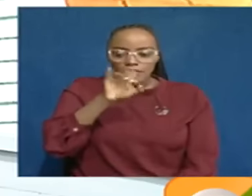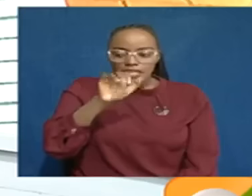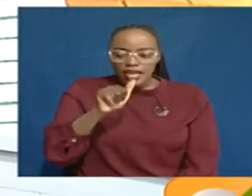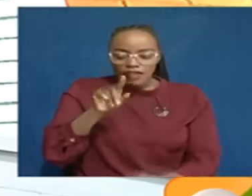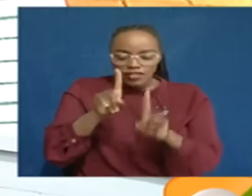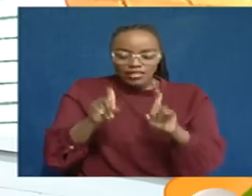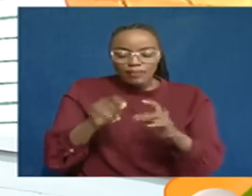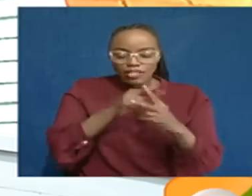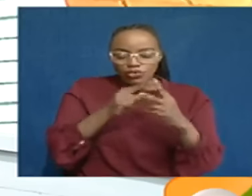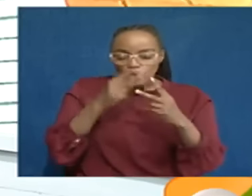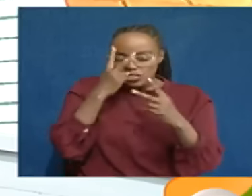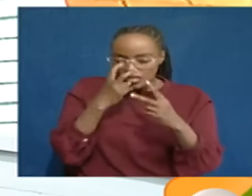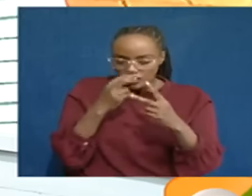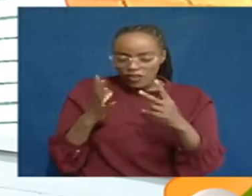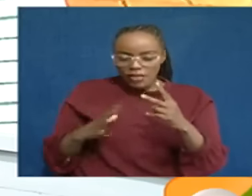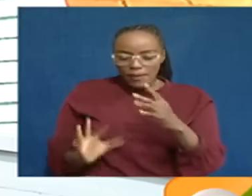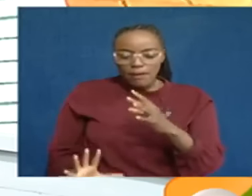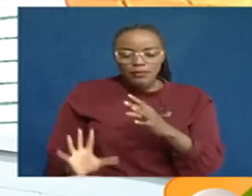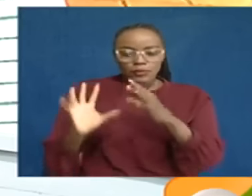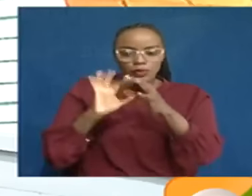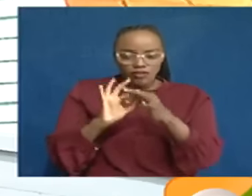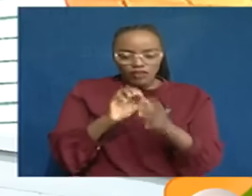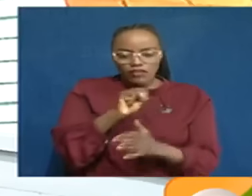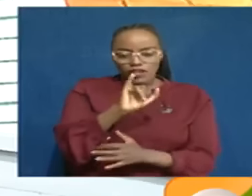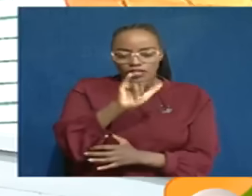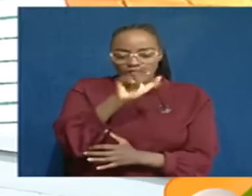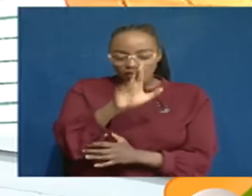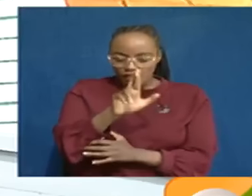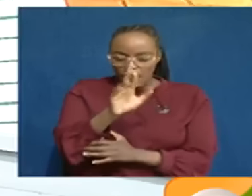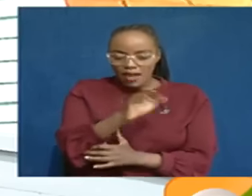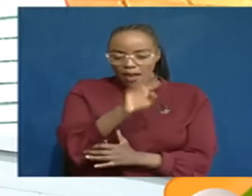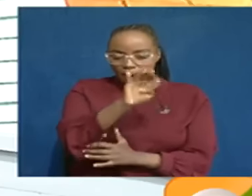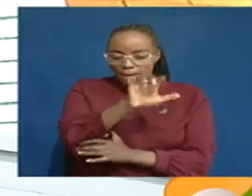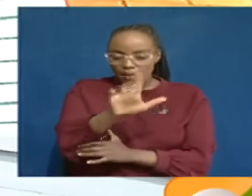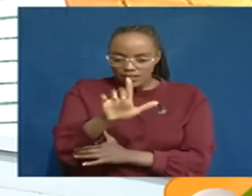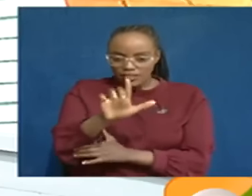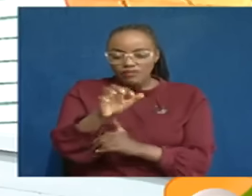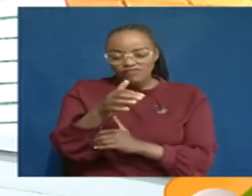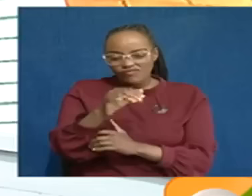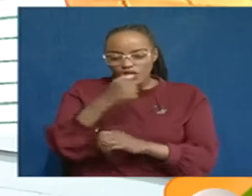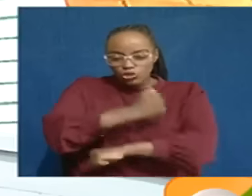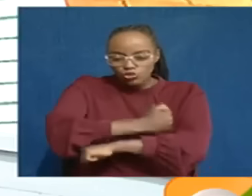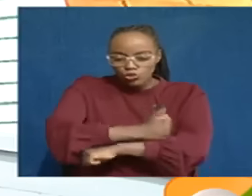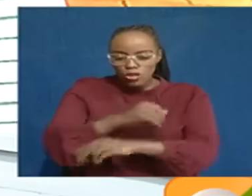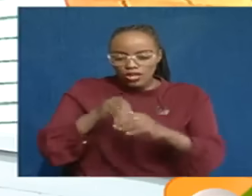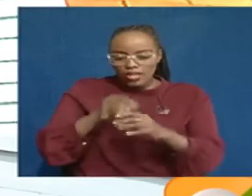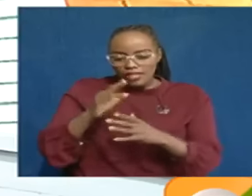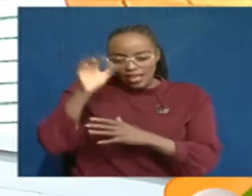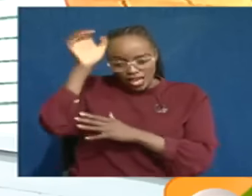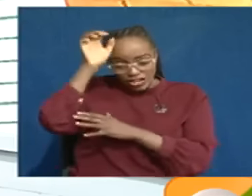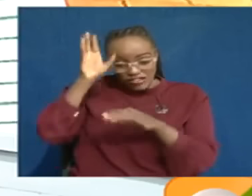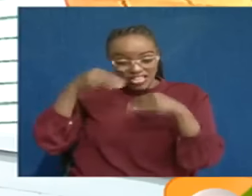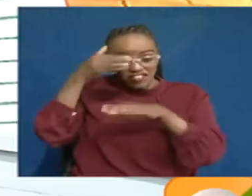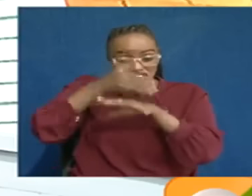The two suspects are people affiliated to Silver Bells Academy in Eldoret, accused of issuing fake KPSEA